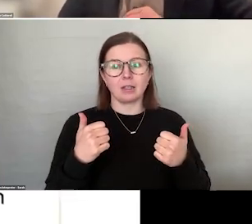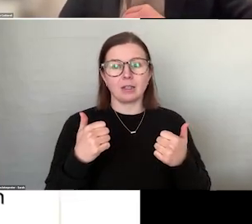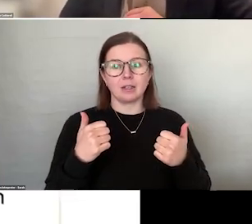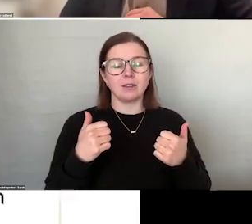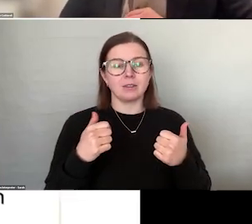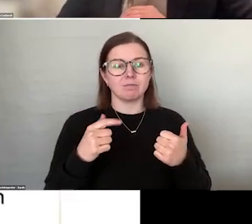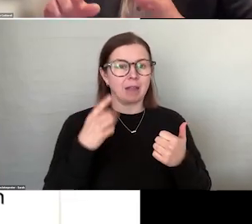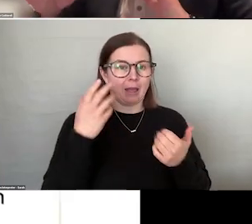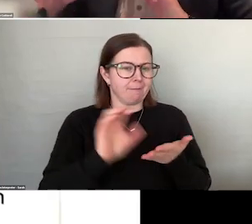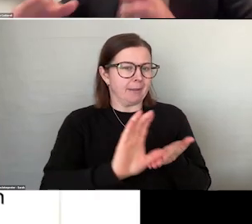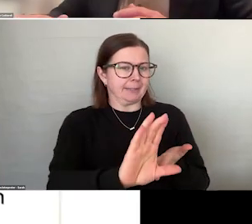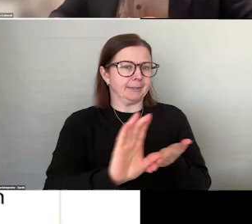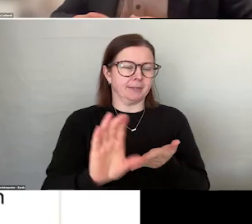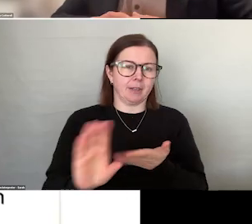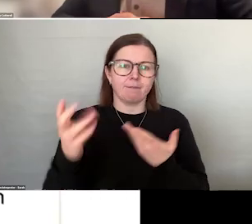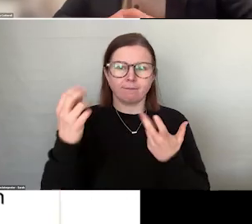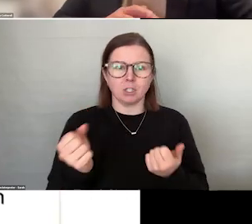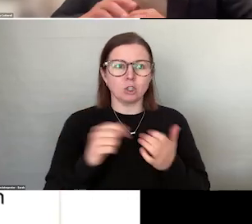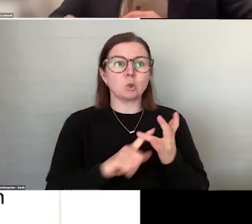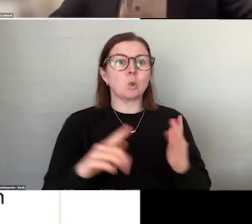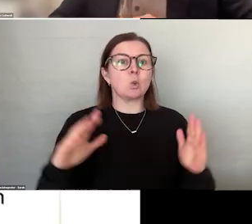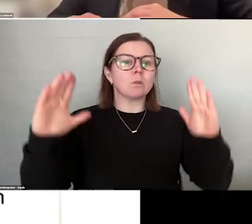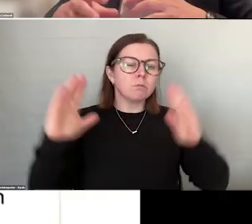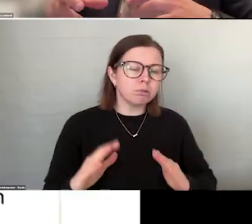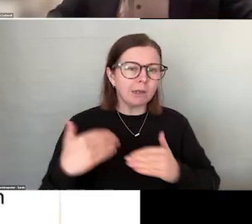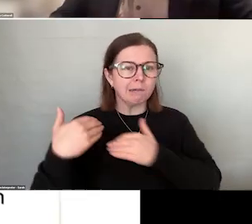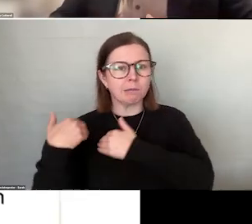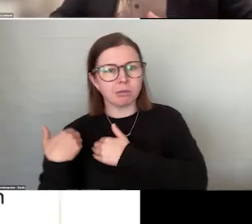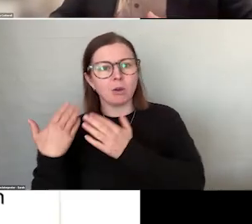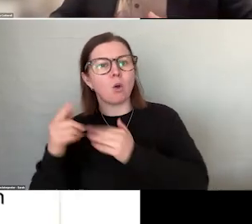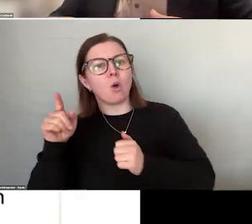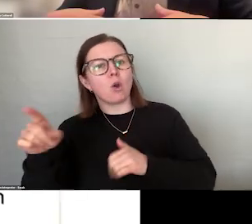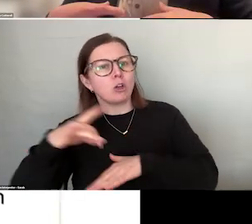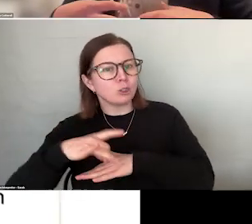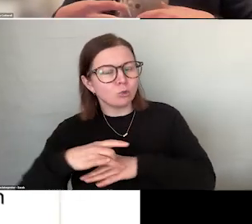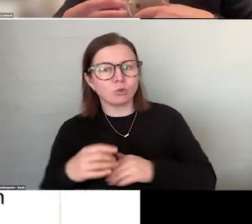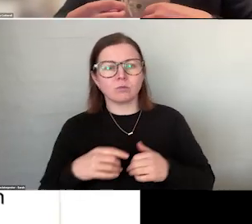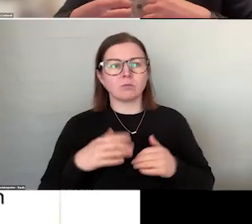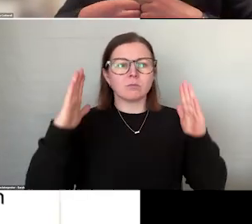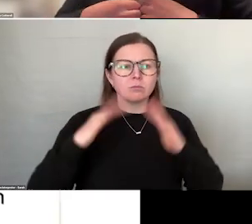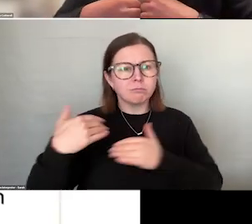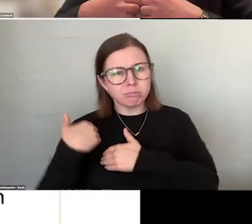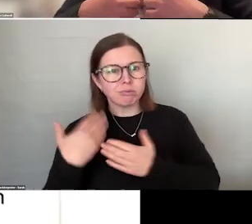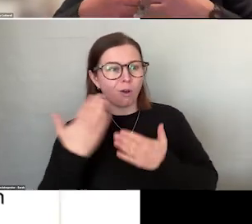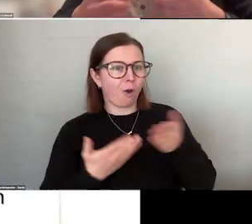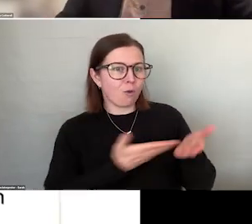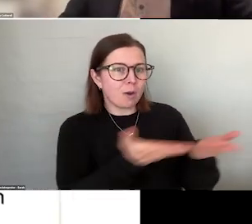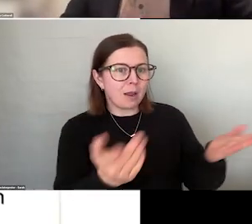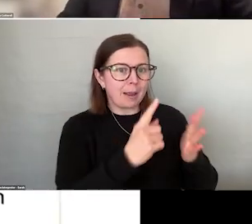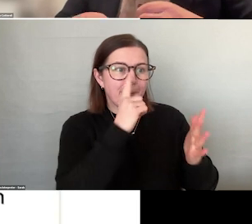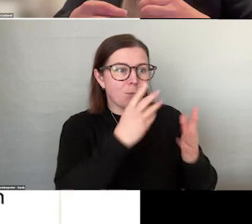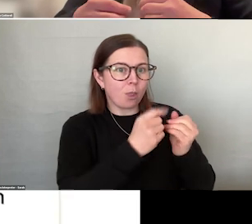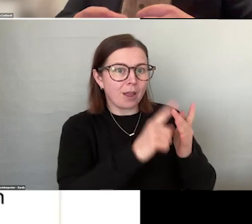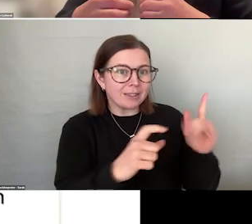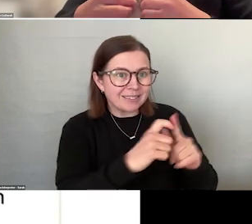interventions are funded to reduce the burden on hospitals, to reduce the burden on people with intellectual disability having to